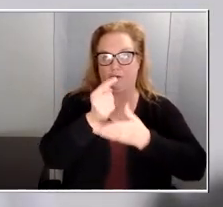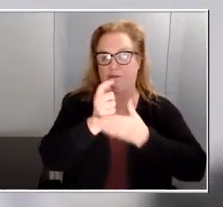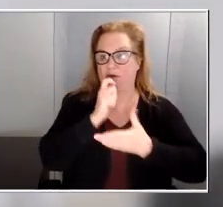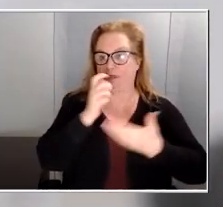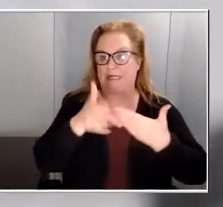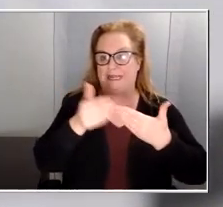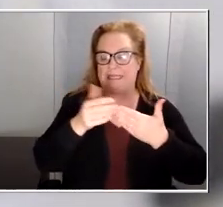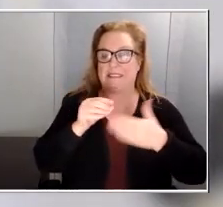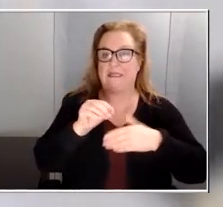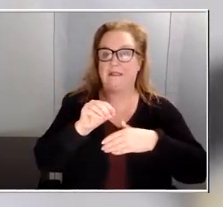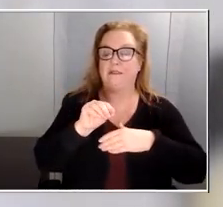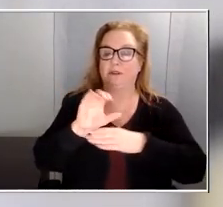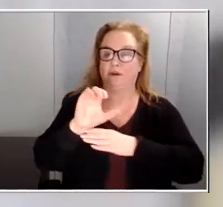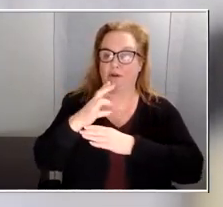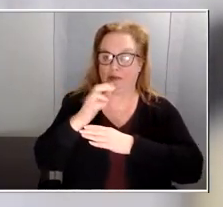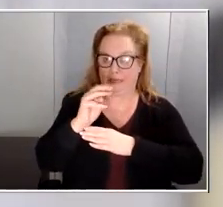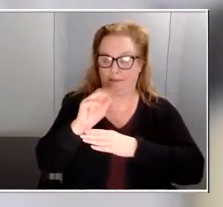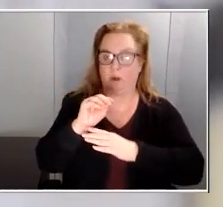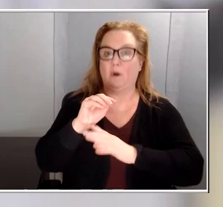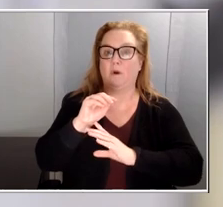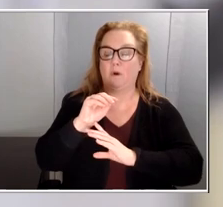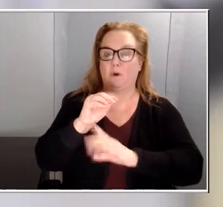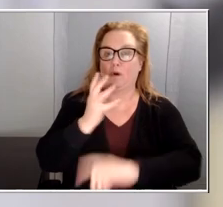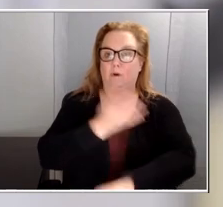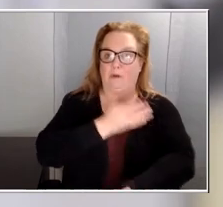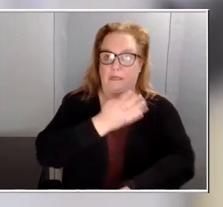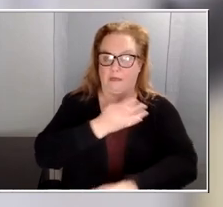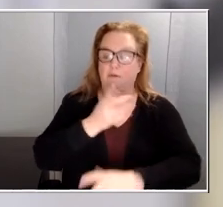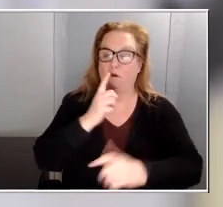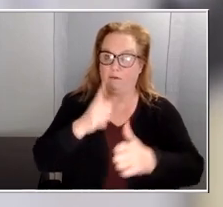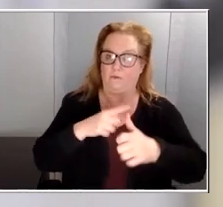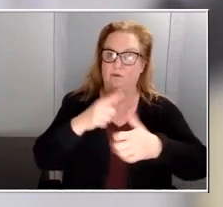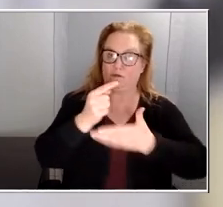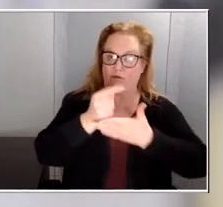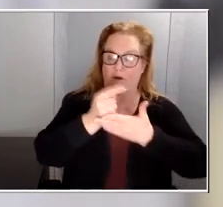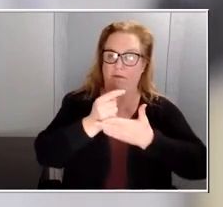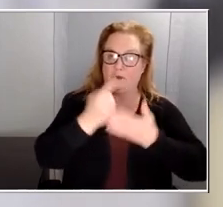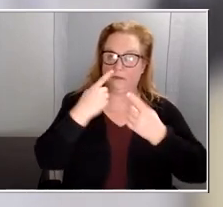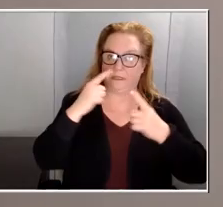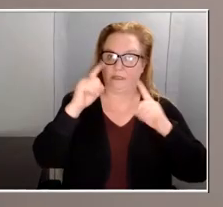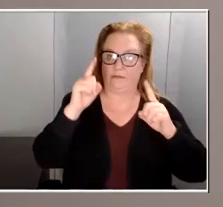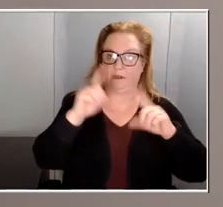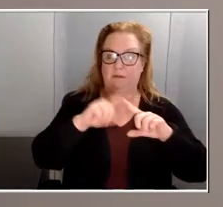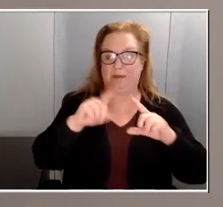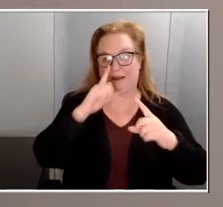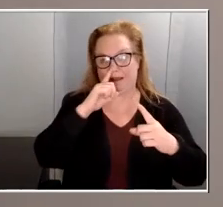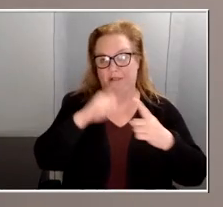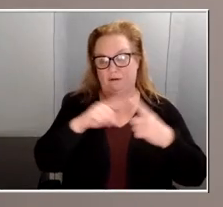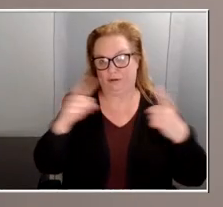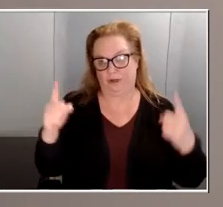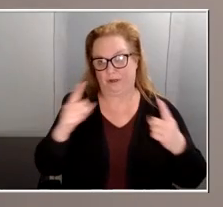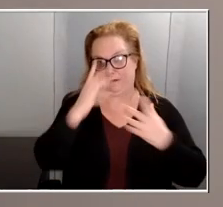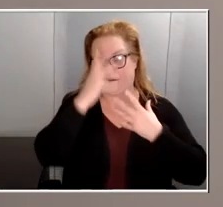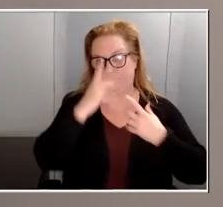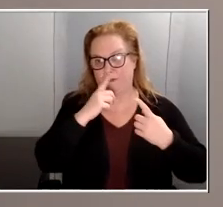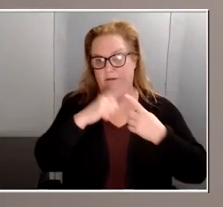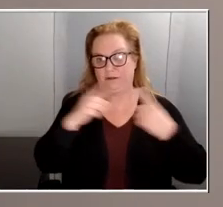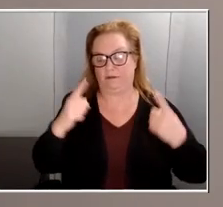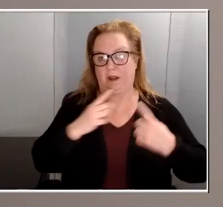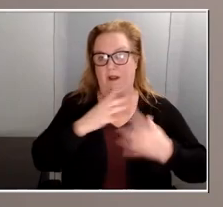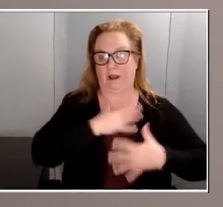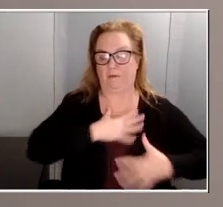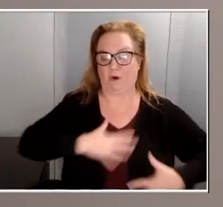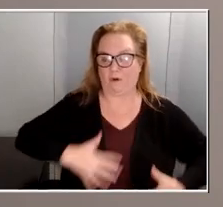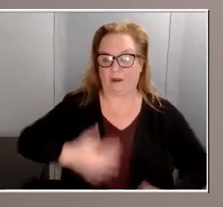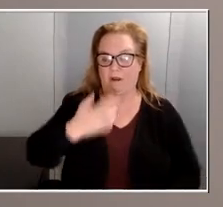chemo, and my first chemo worked very well. Unfortunately, I was allergic to it, and I broke out in hives